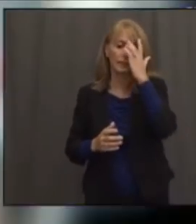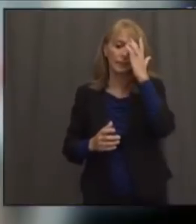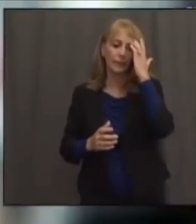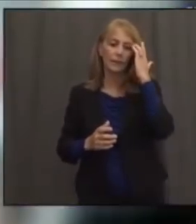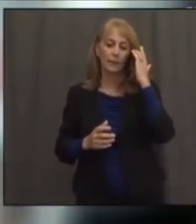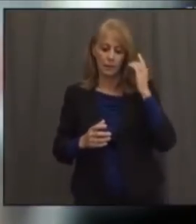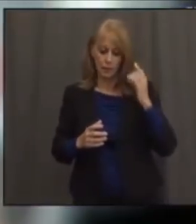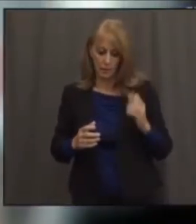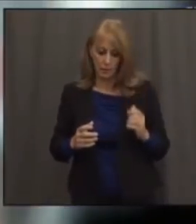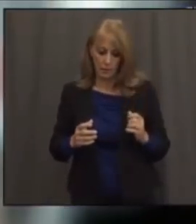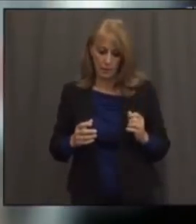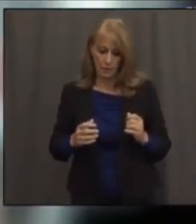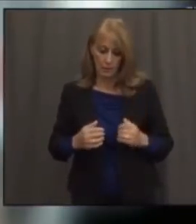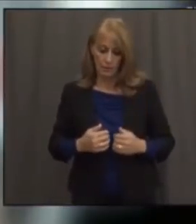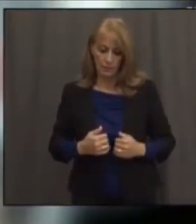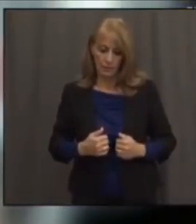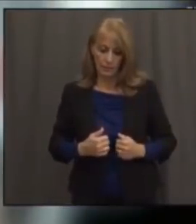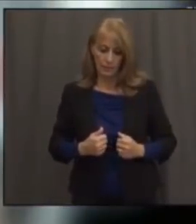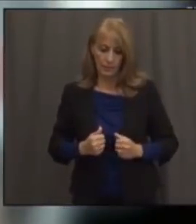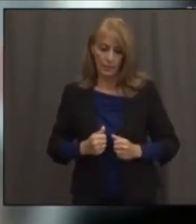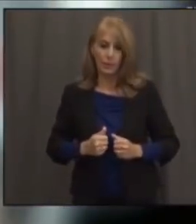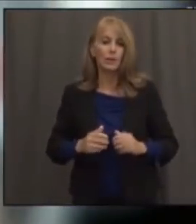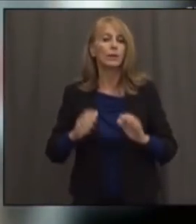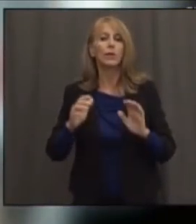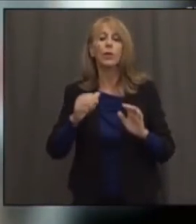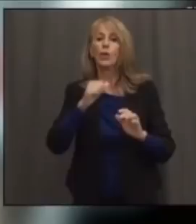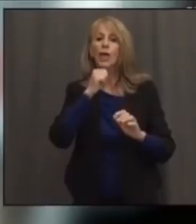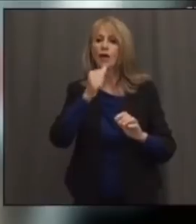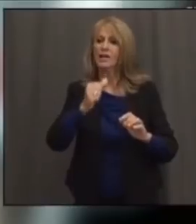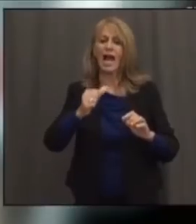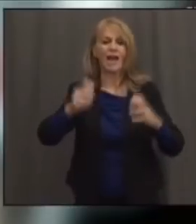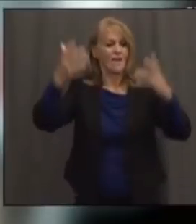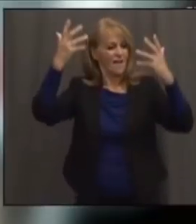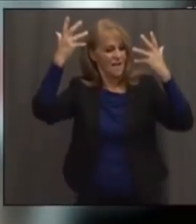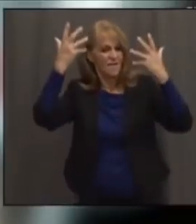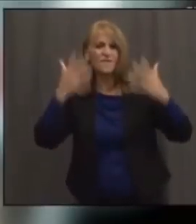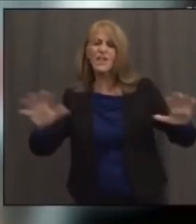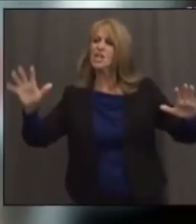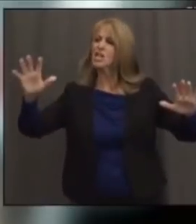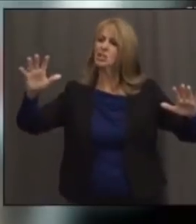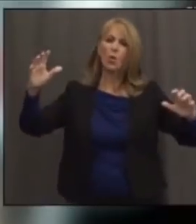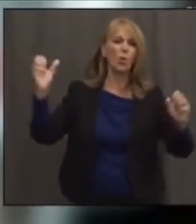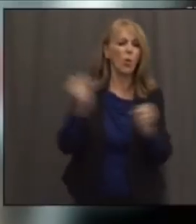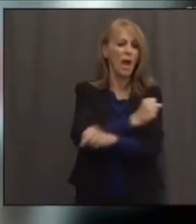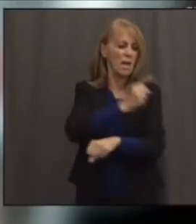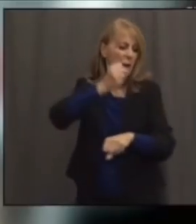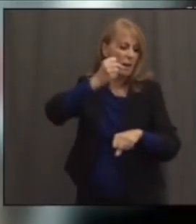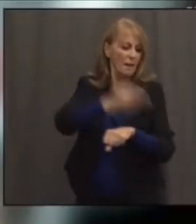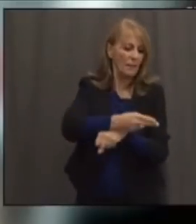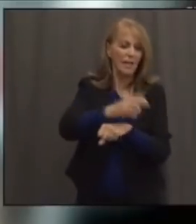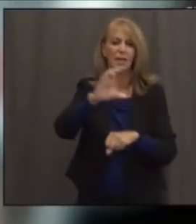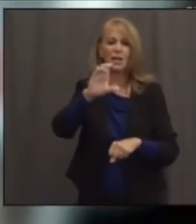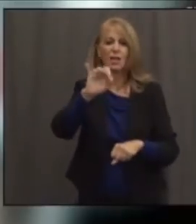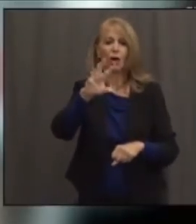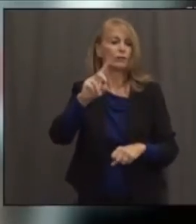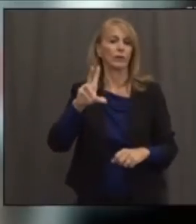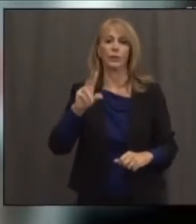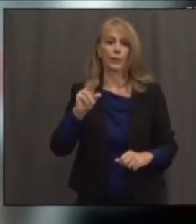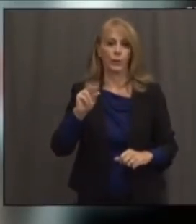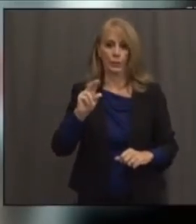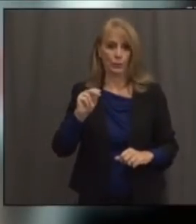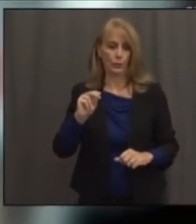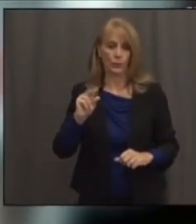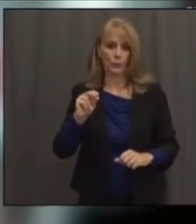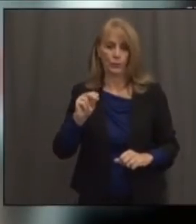I don't think we're declaring victory, and I don't think you're declaring victory. I think what we're declaring is an interim victory. I think